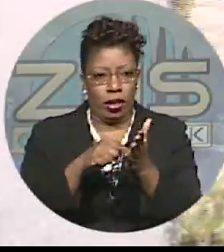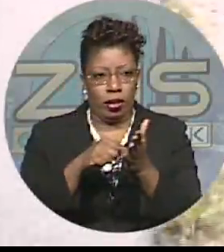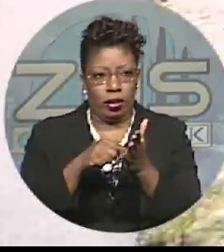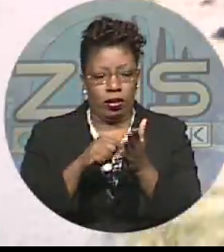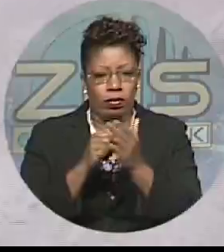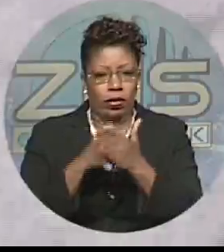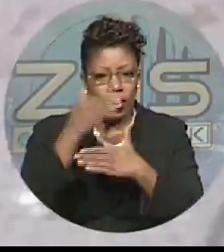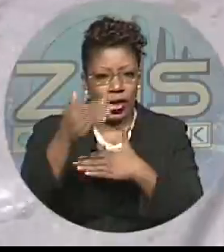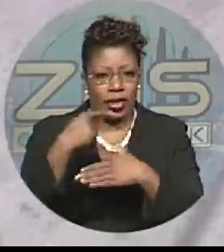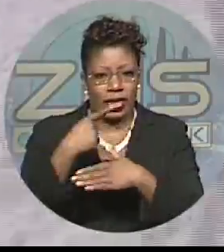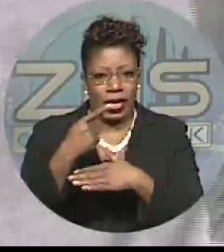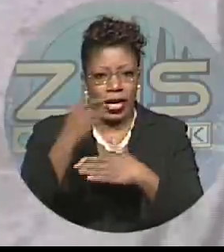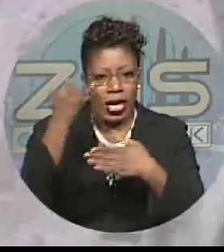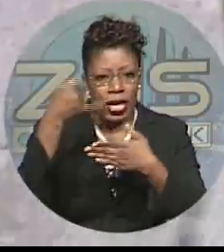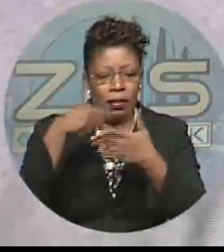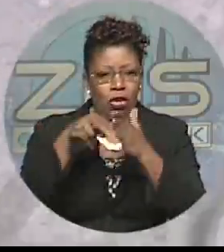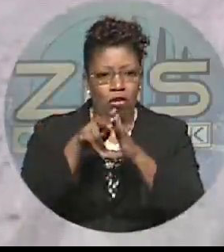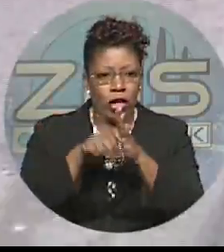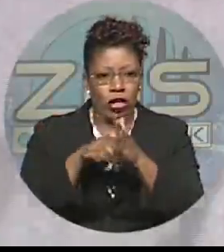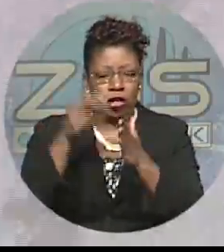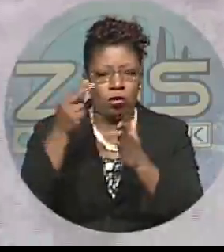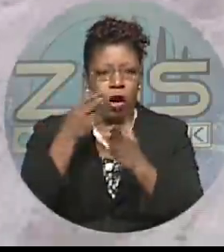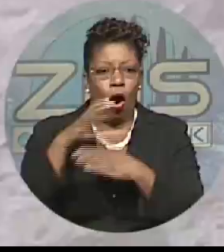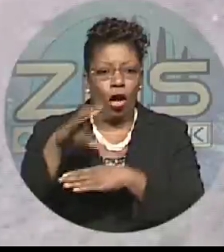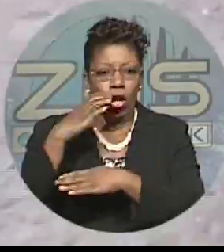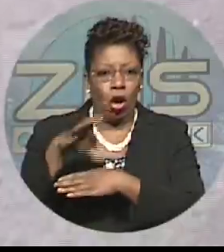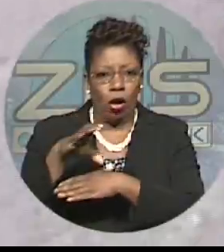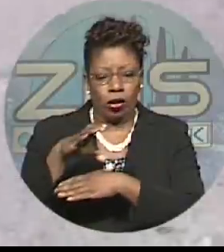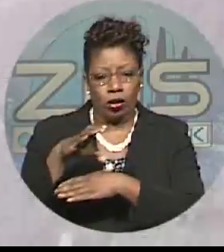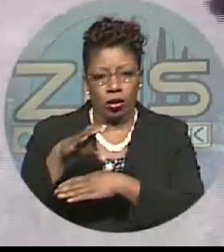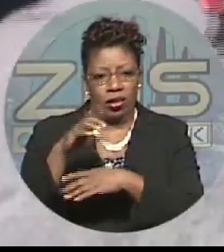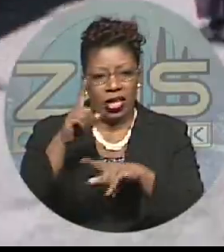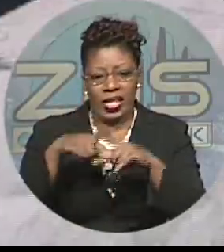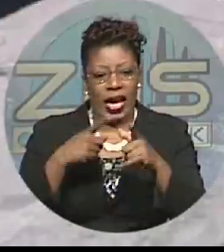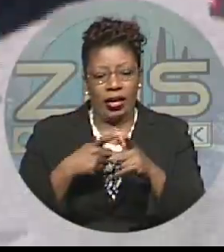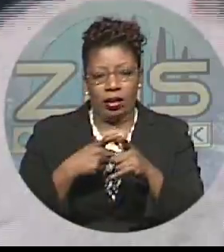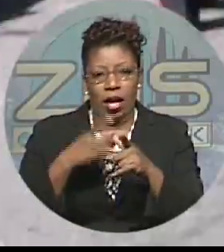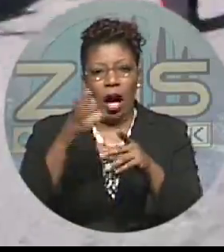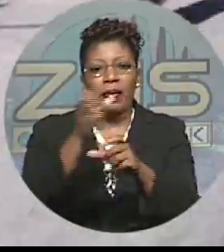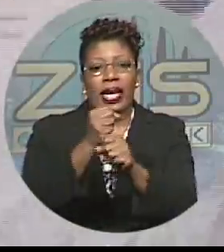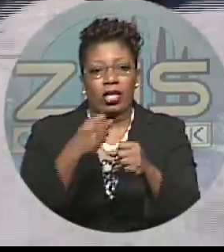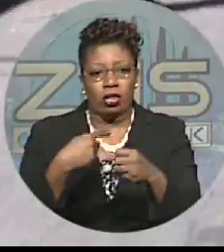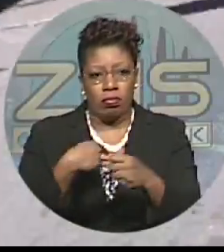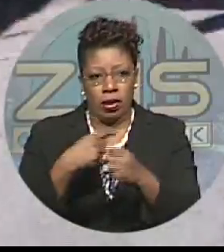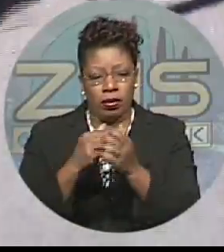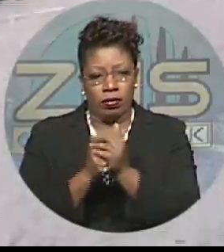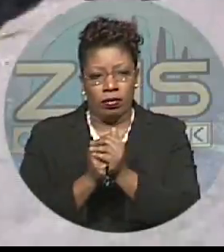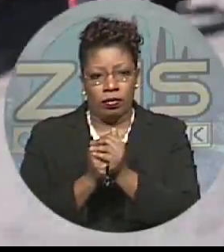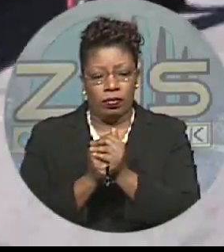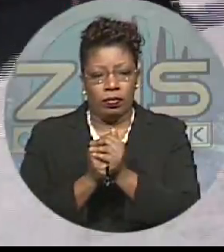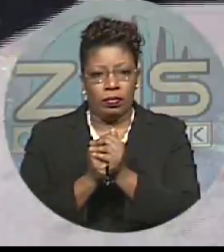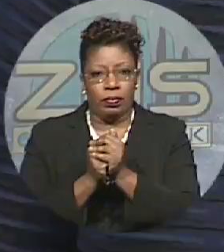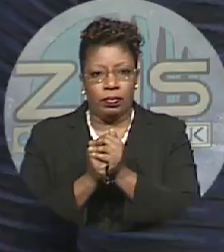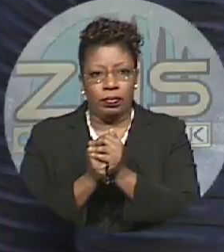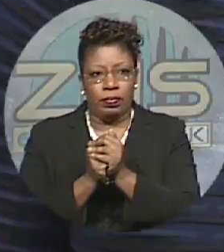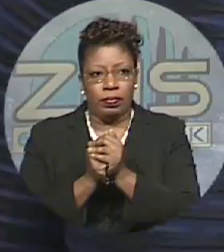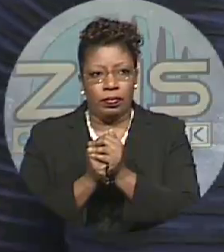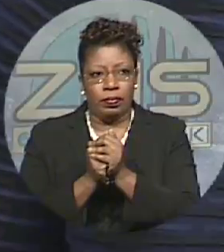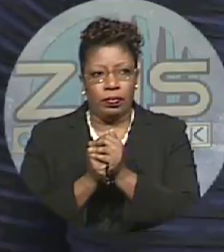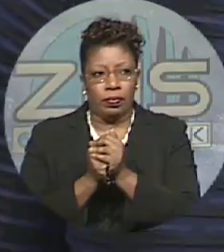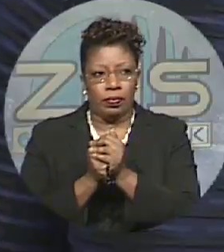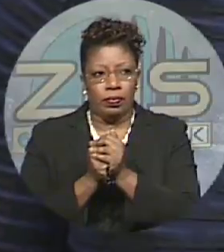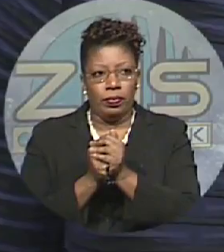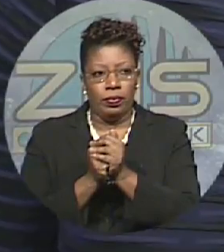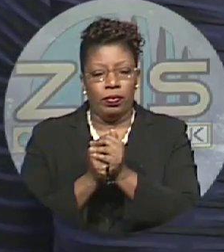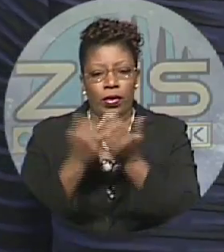to me, they said, immigration, hot, hot, hot. He can't catch me. Even the woman said, if I wasn't straight, I would have hide.